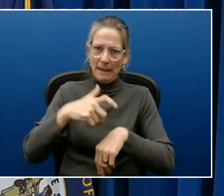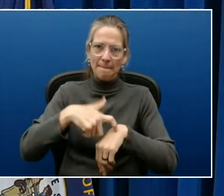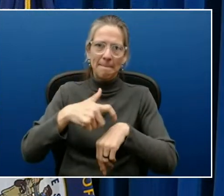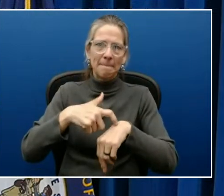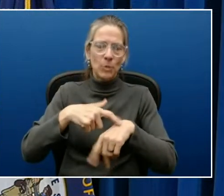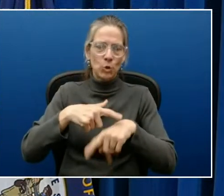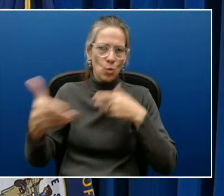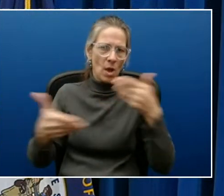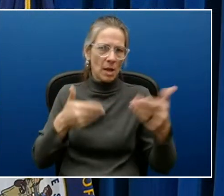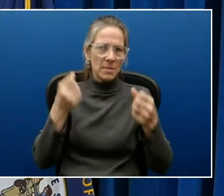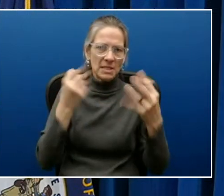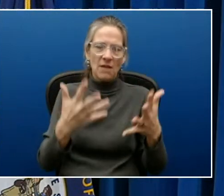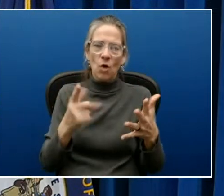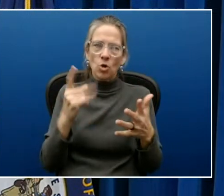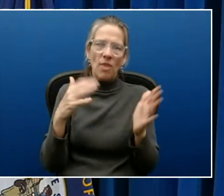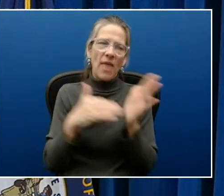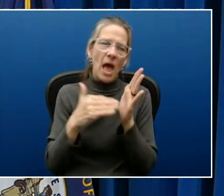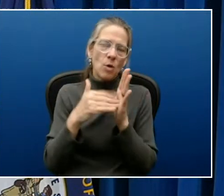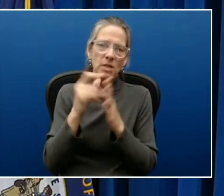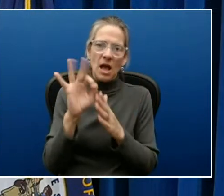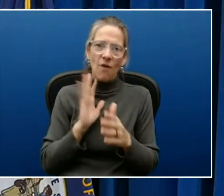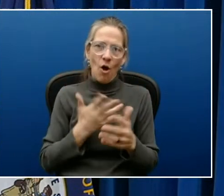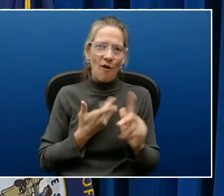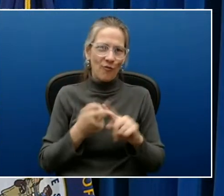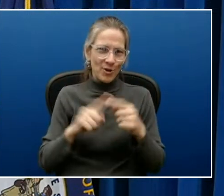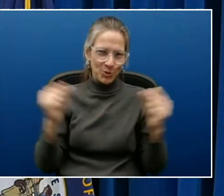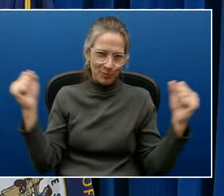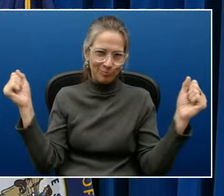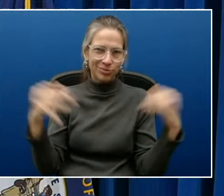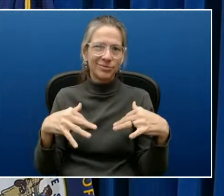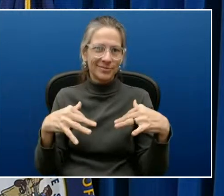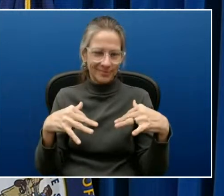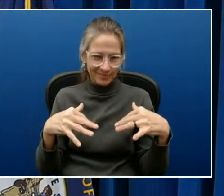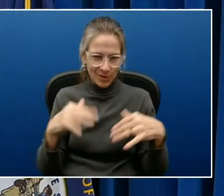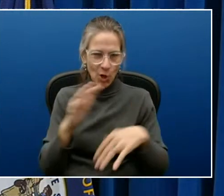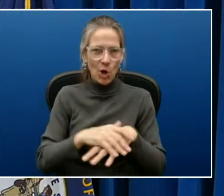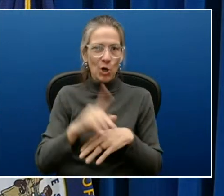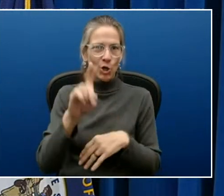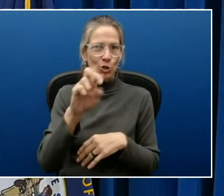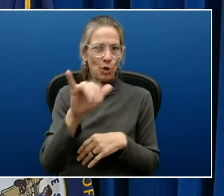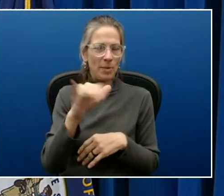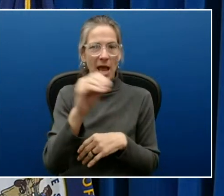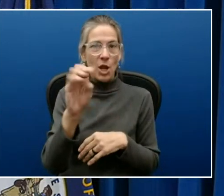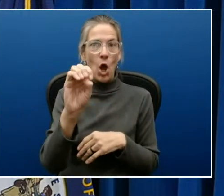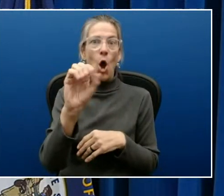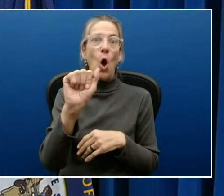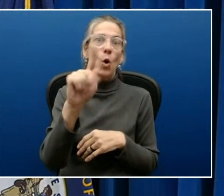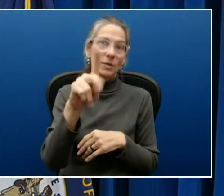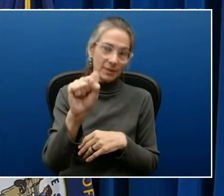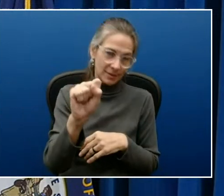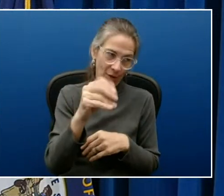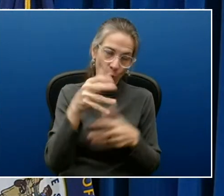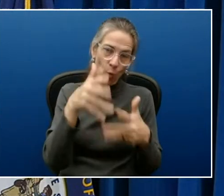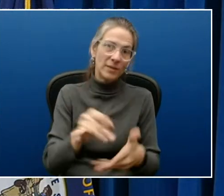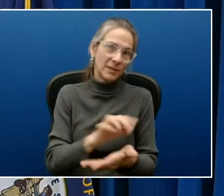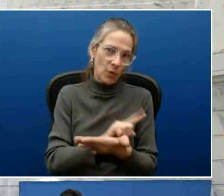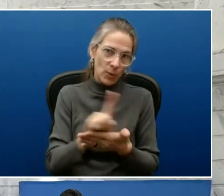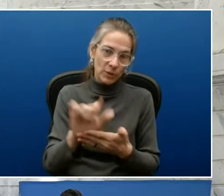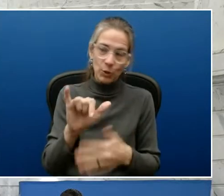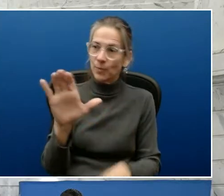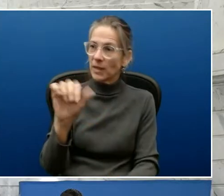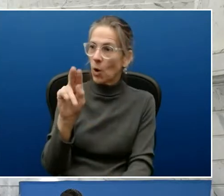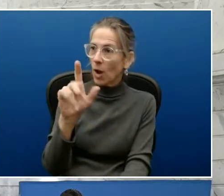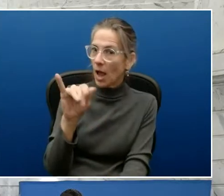several 100,000 of our closest friends just on Derby and Oaks, much less the rest of the week. Carolina.